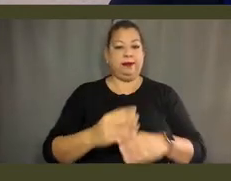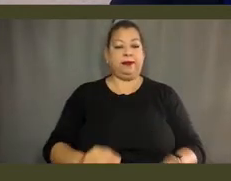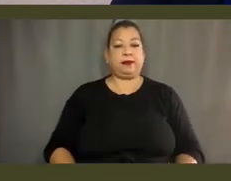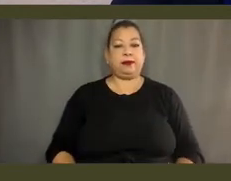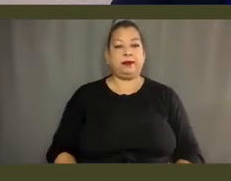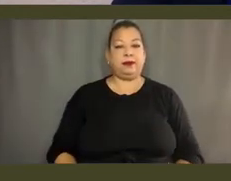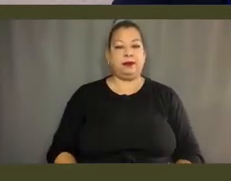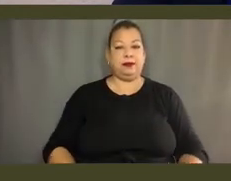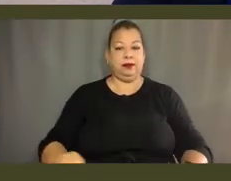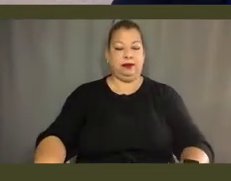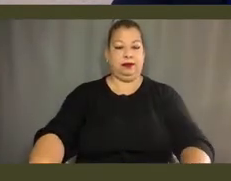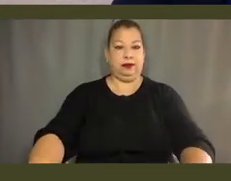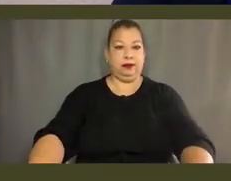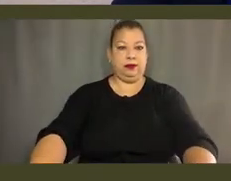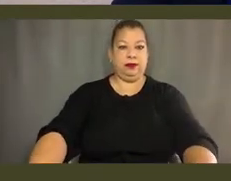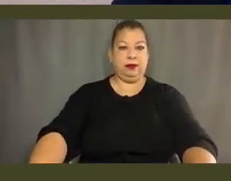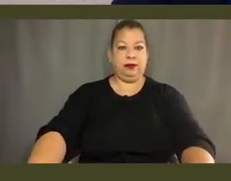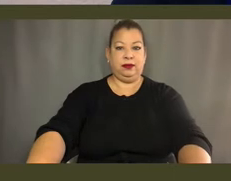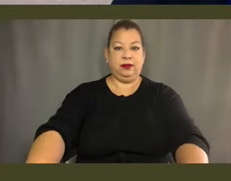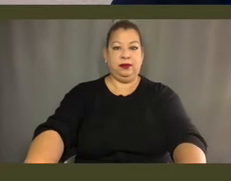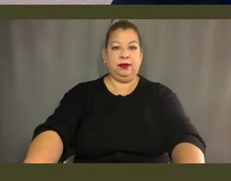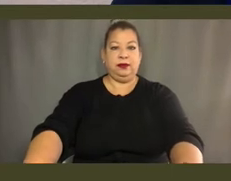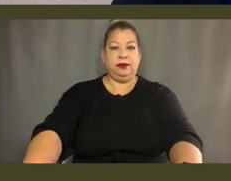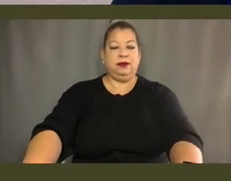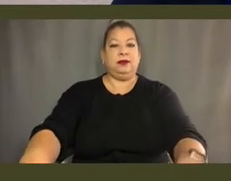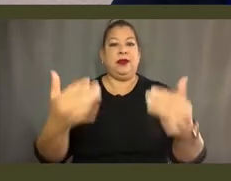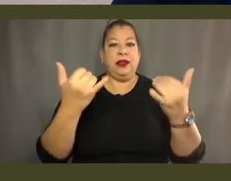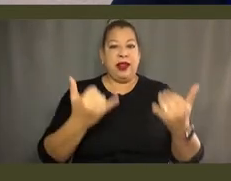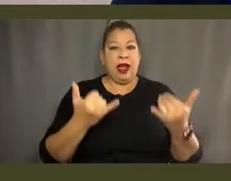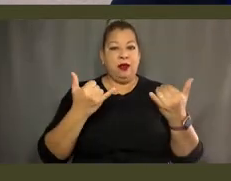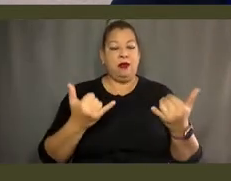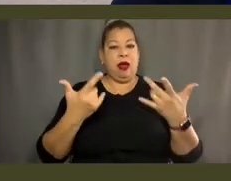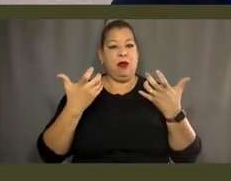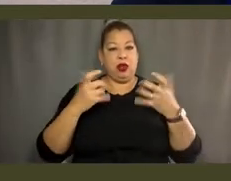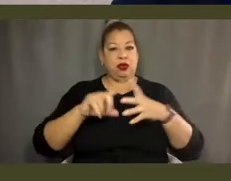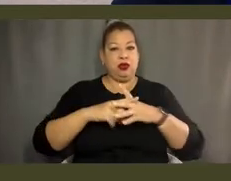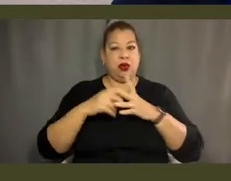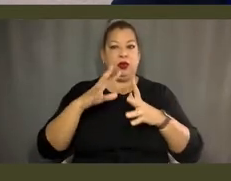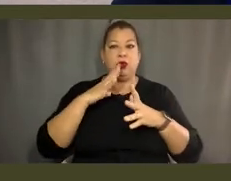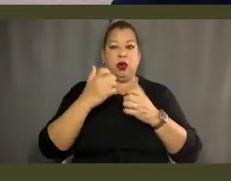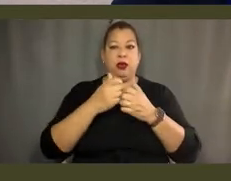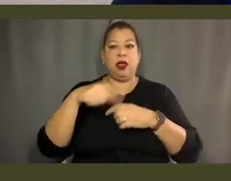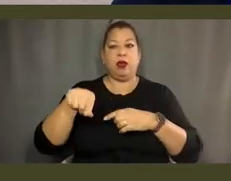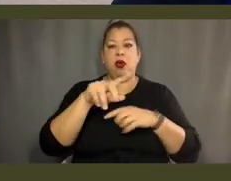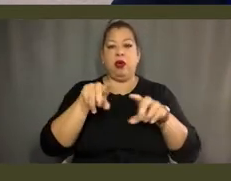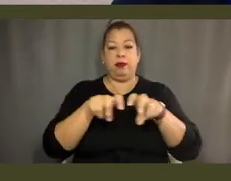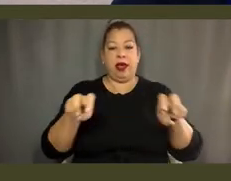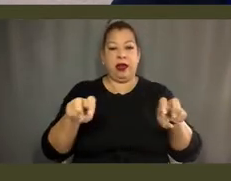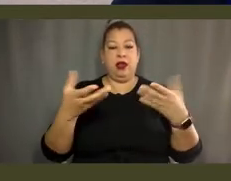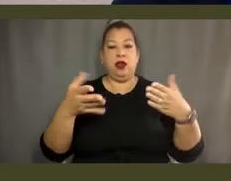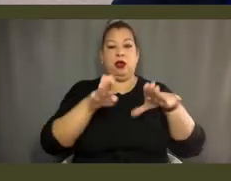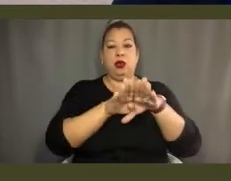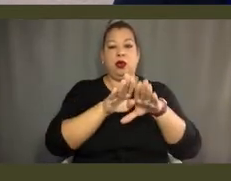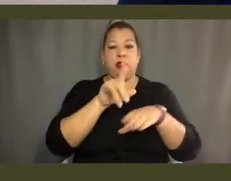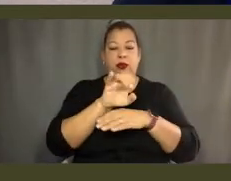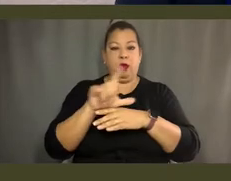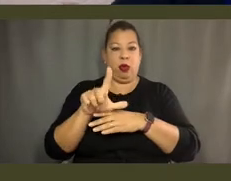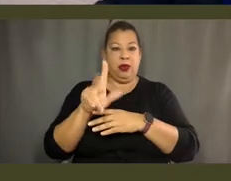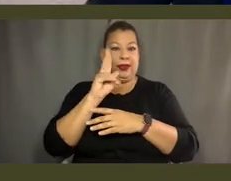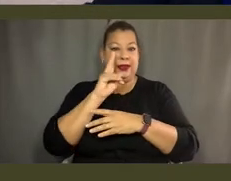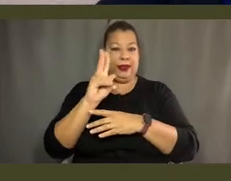want to get back down and start talking about and hearing from our panelists. So I'd like to now close the poll and let's see what